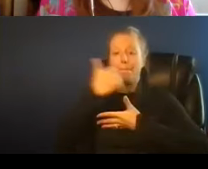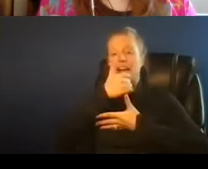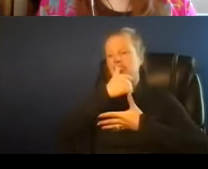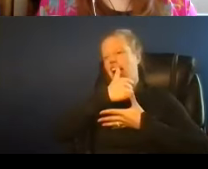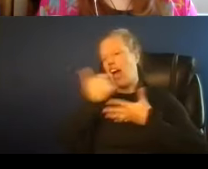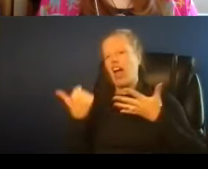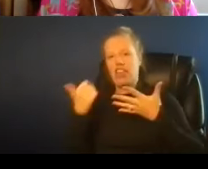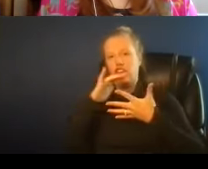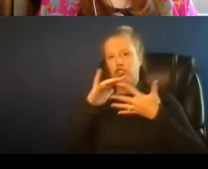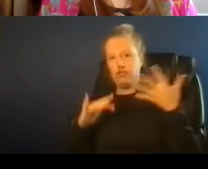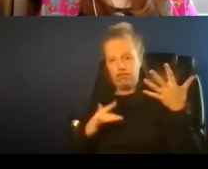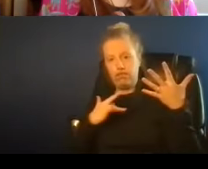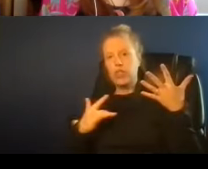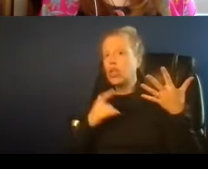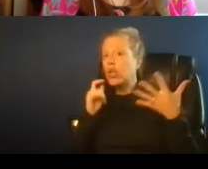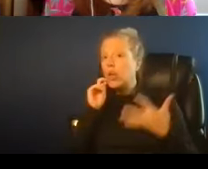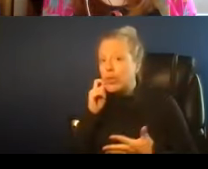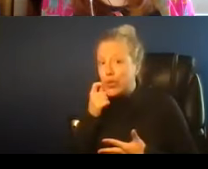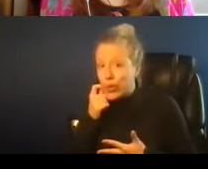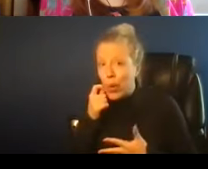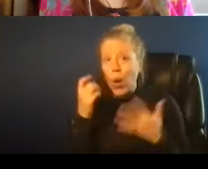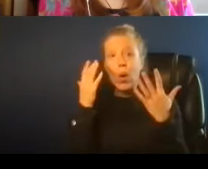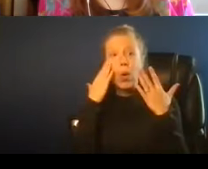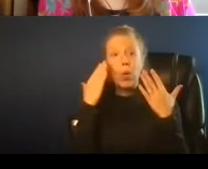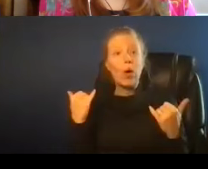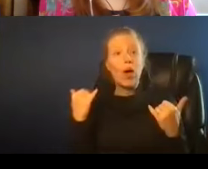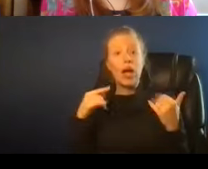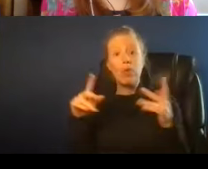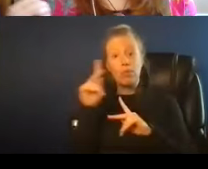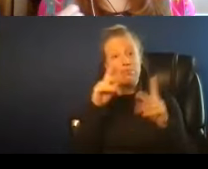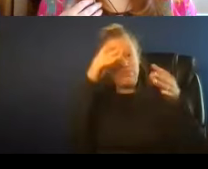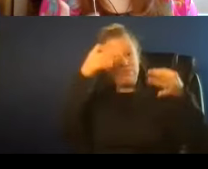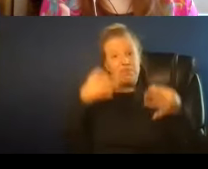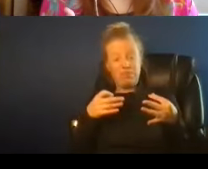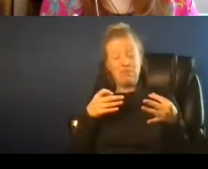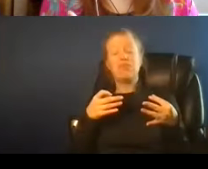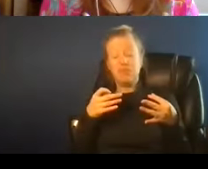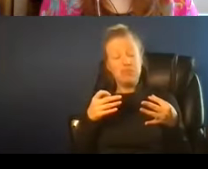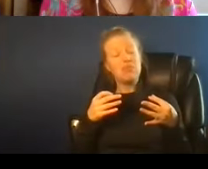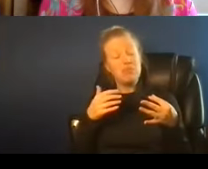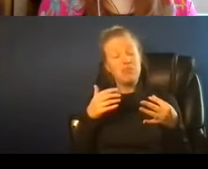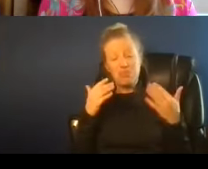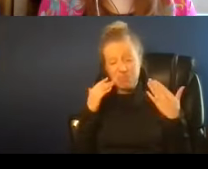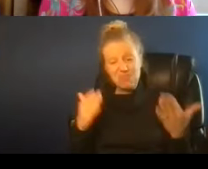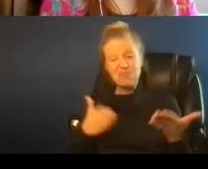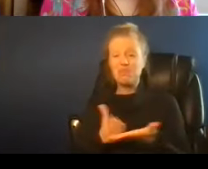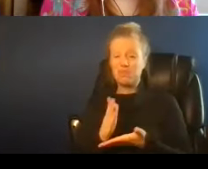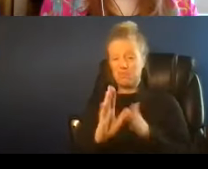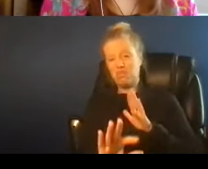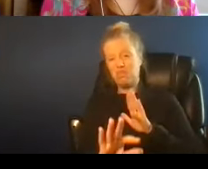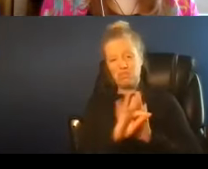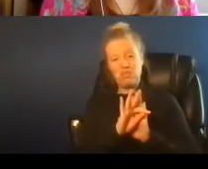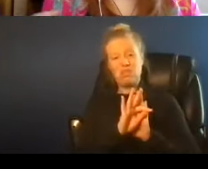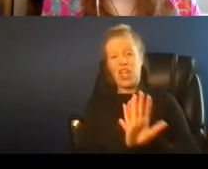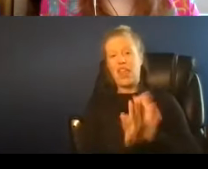which is really cool. Because when people make their own decisions, when they have the right to choose what they want to do